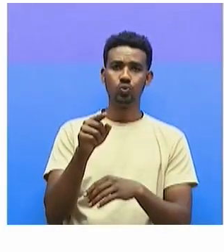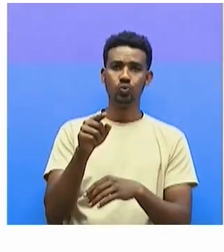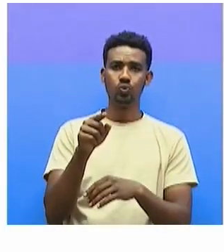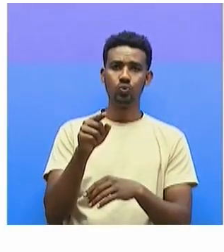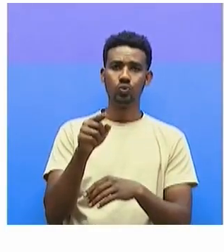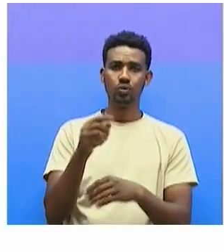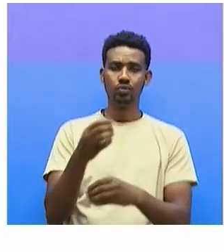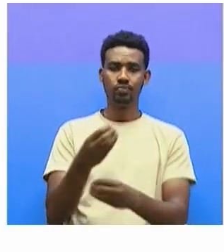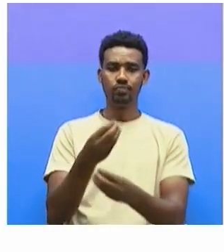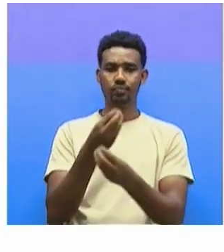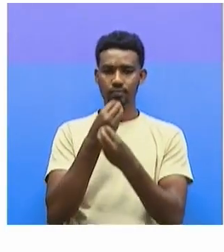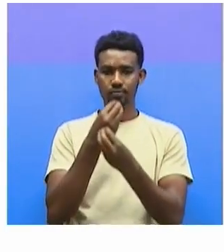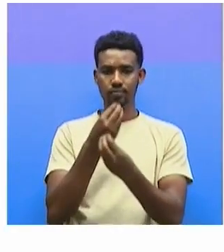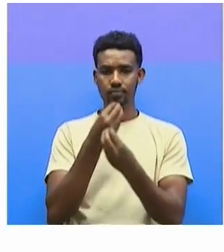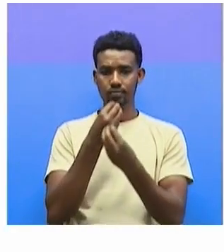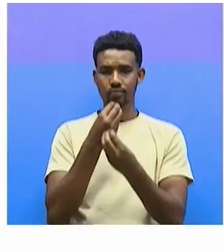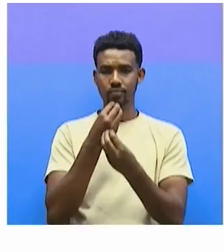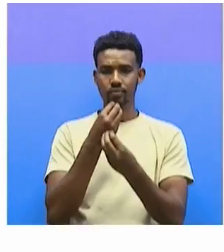eat?